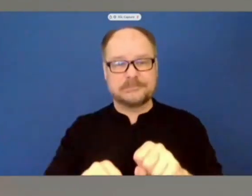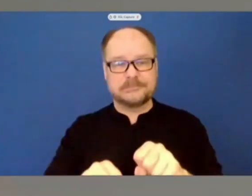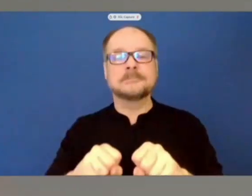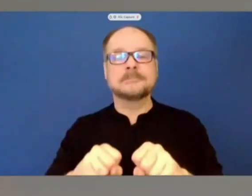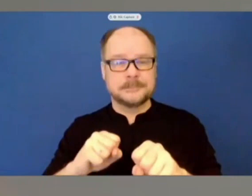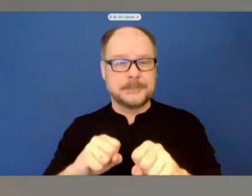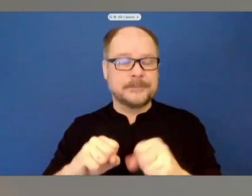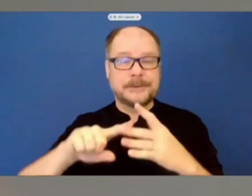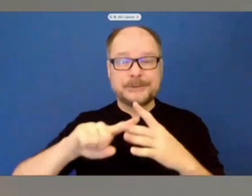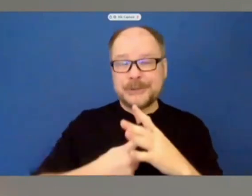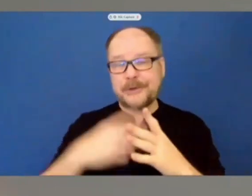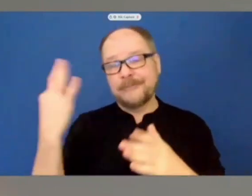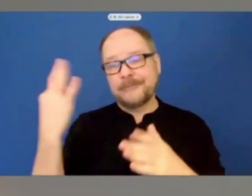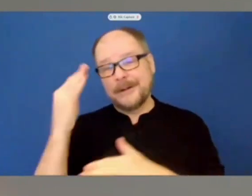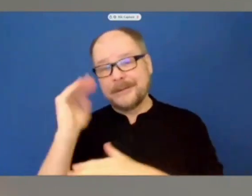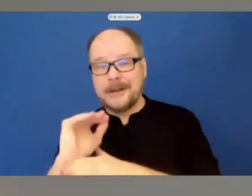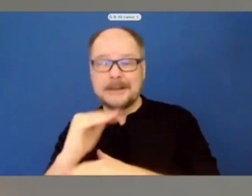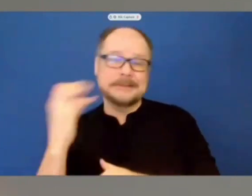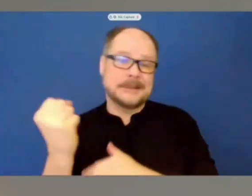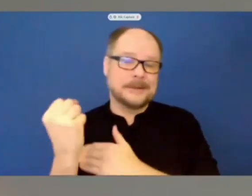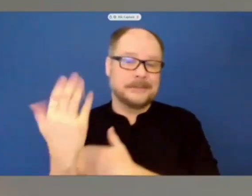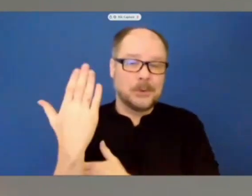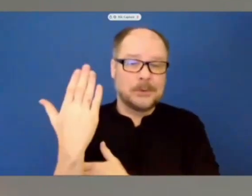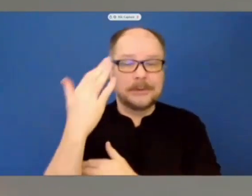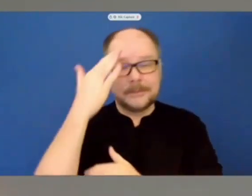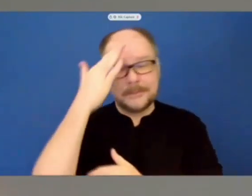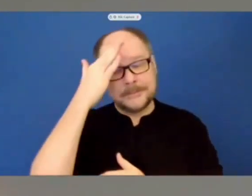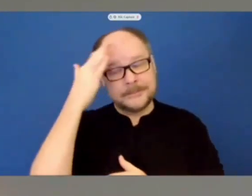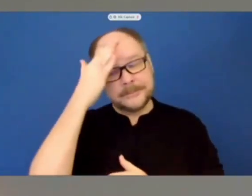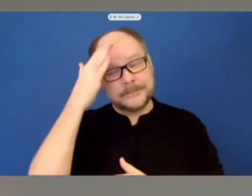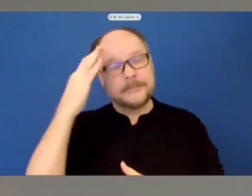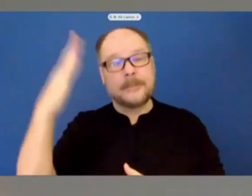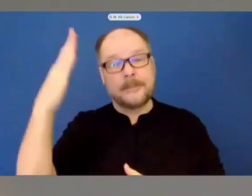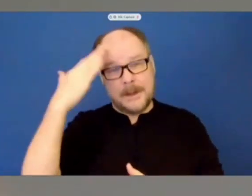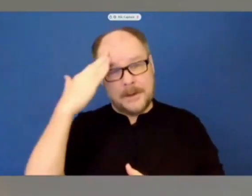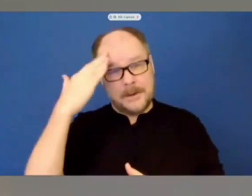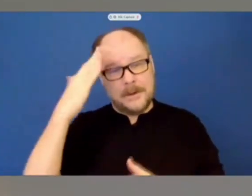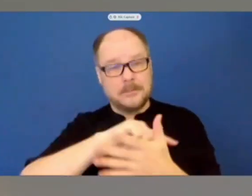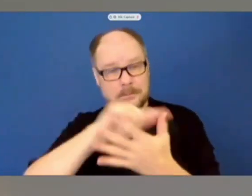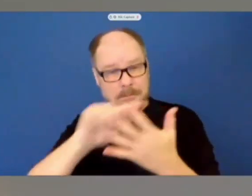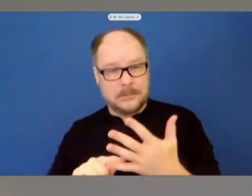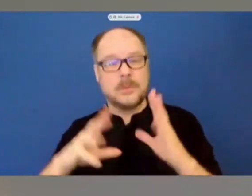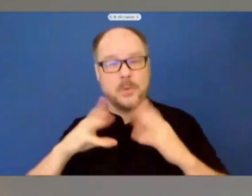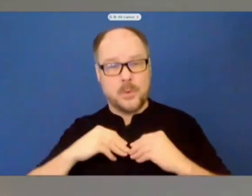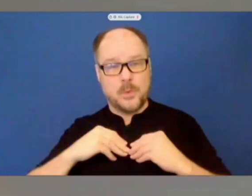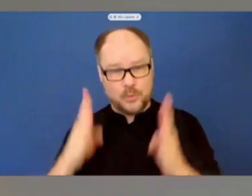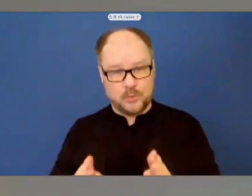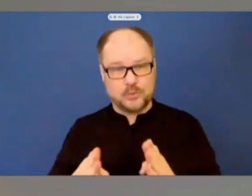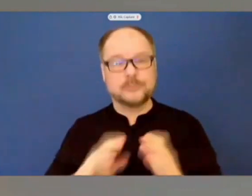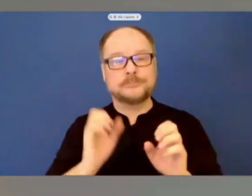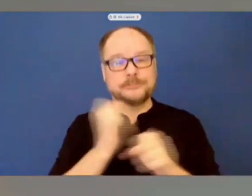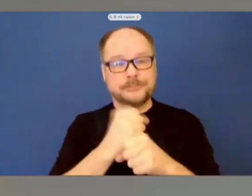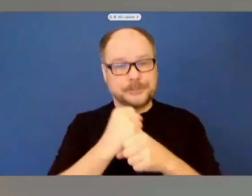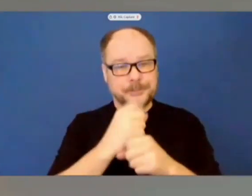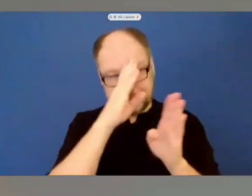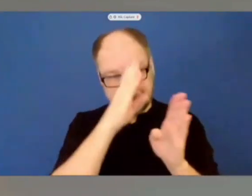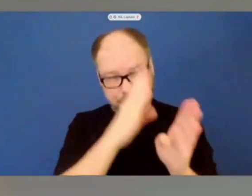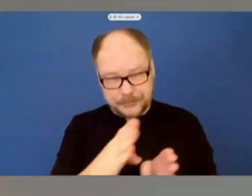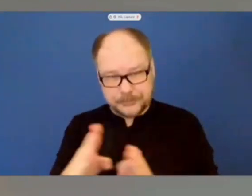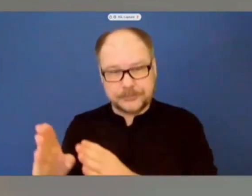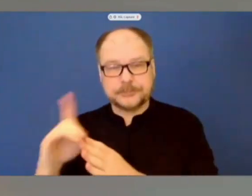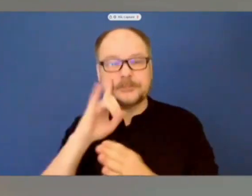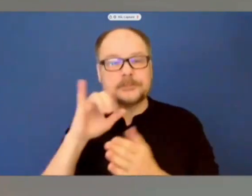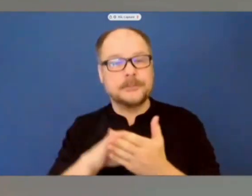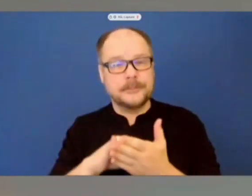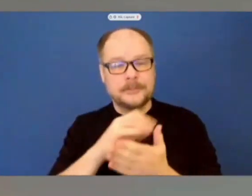Saturday morning, I know all of them are in the process of putting plans together for making that happen and are